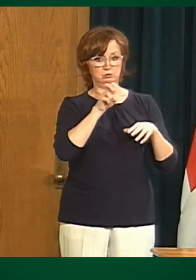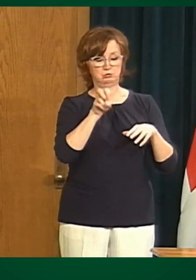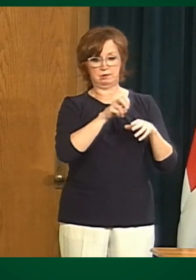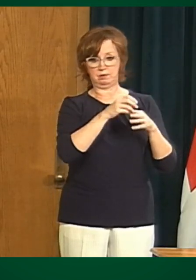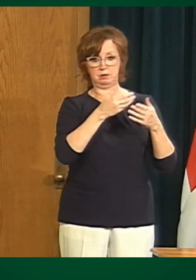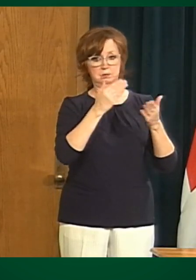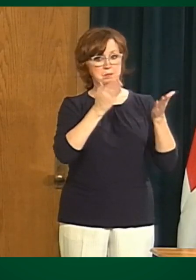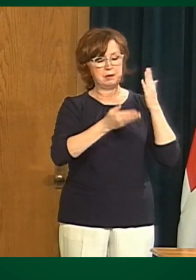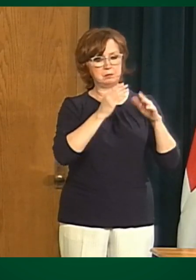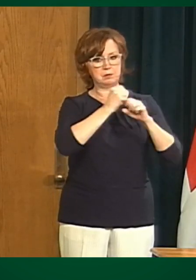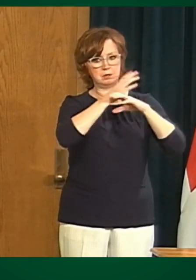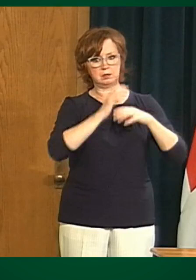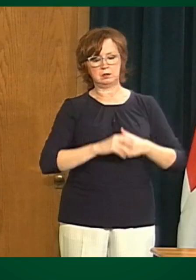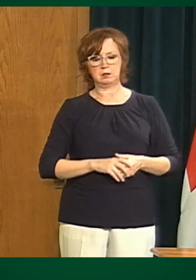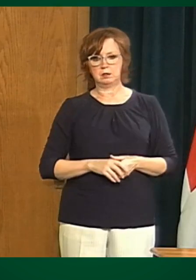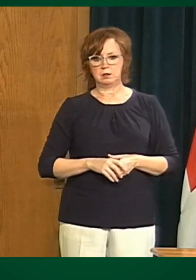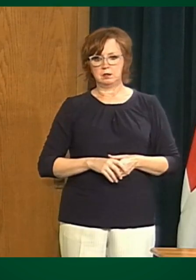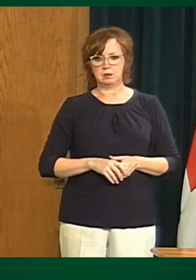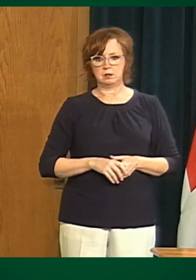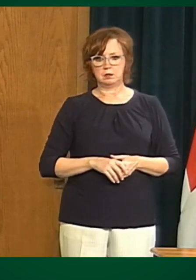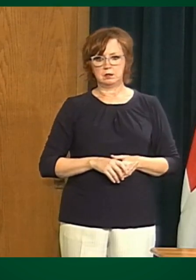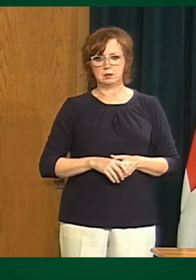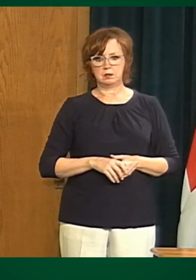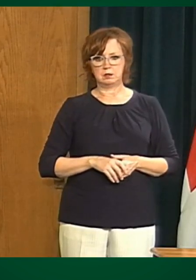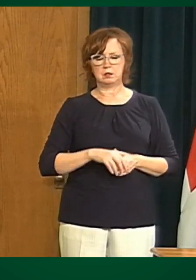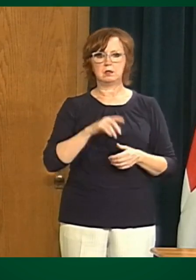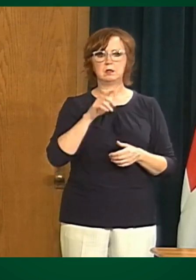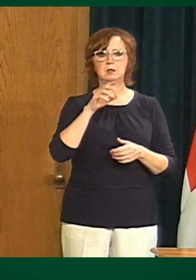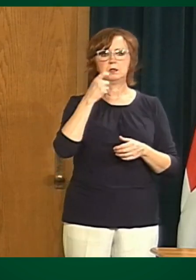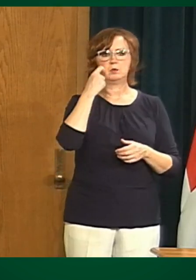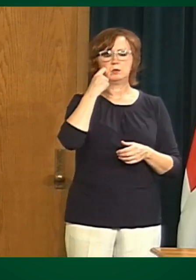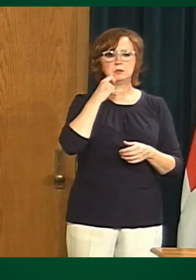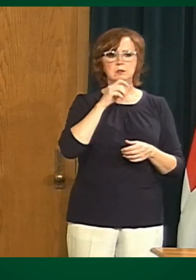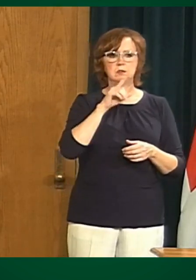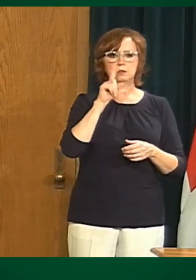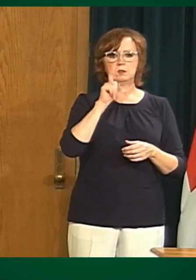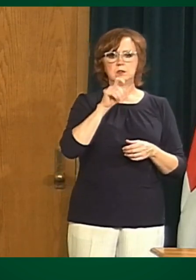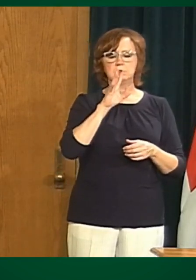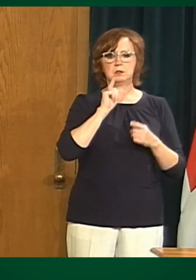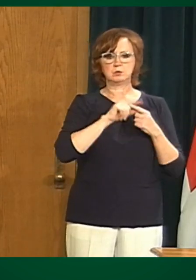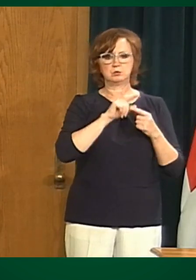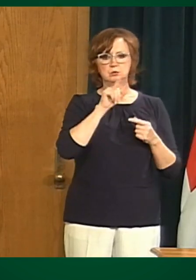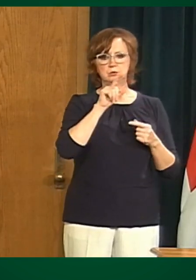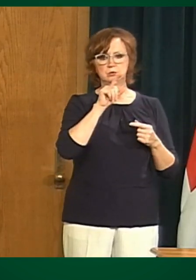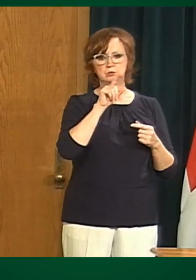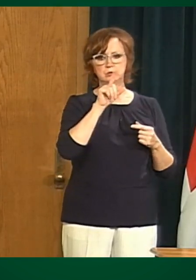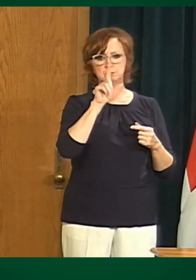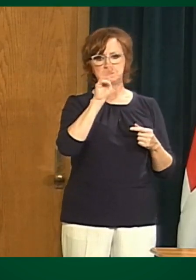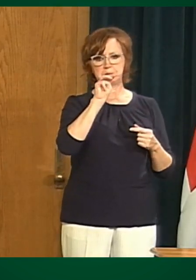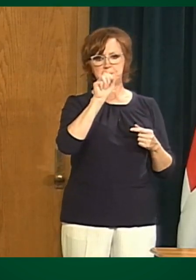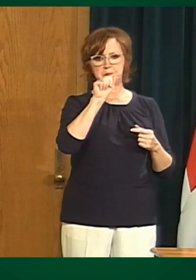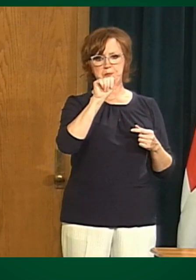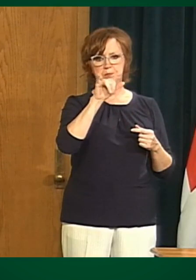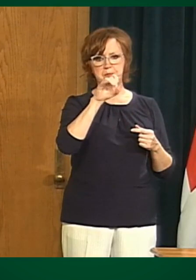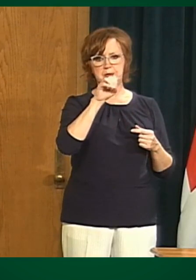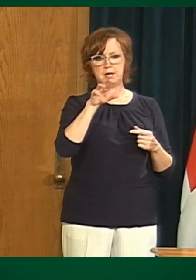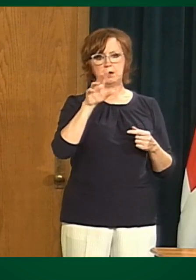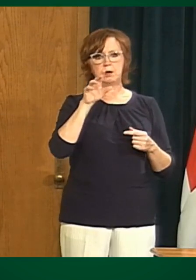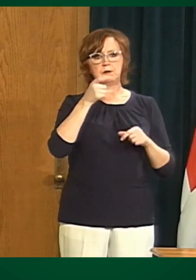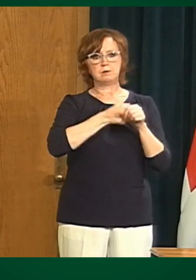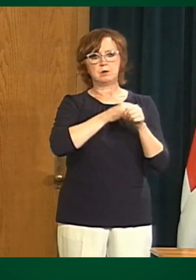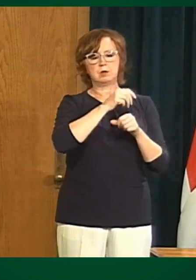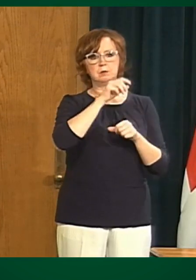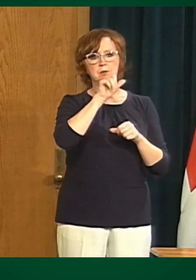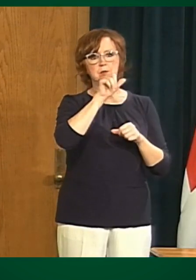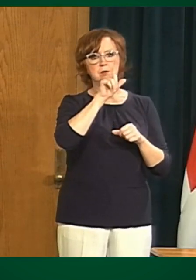and the issue of travel restrictions came out. Can you expand a little bit more on what you've discussed with him, maybe what you're considering as a next step on that